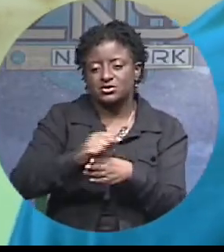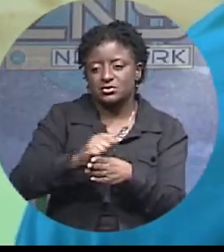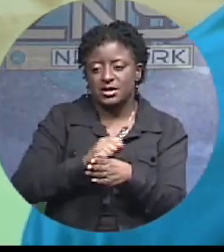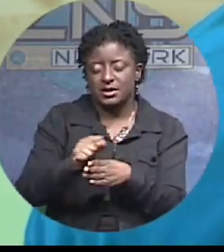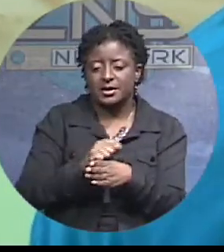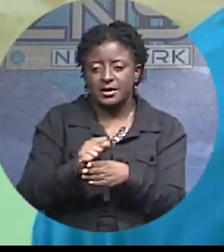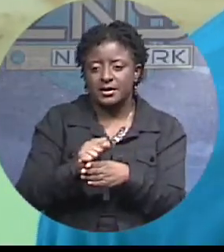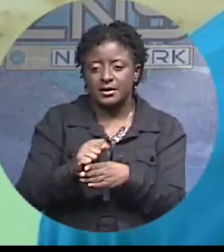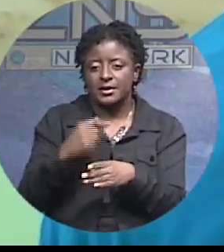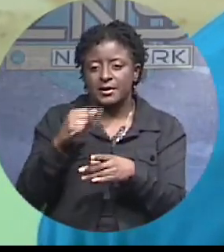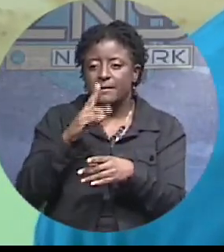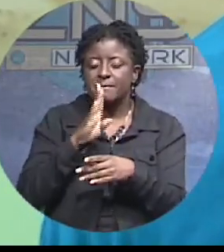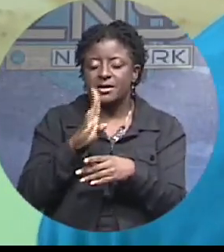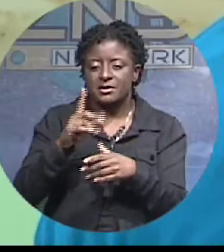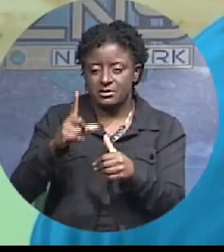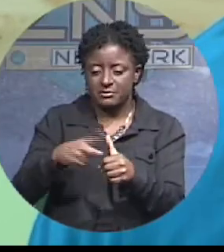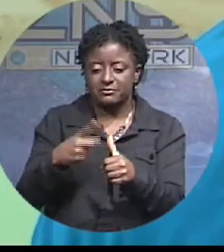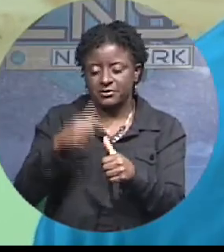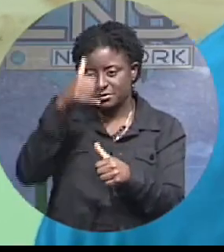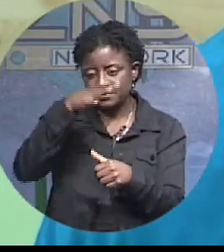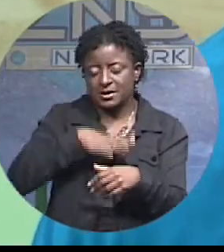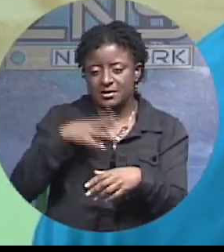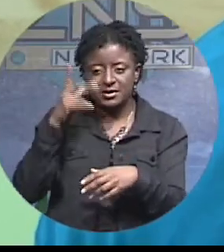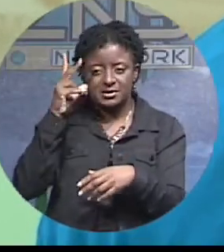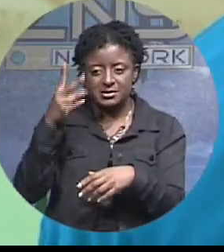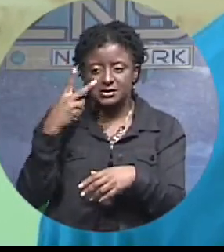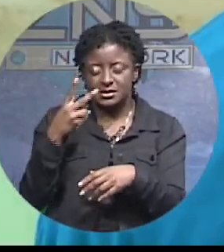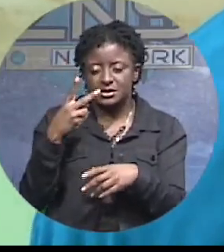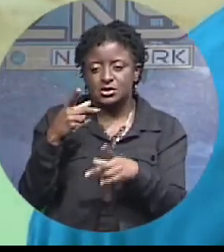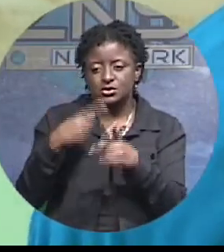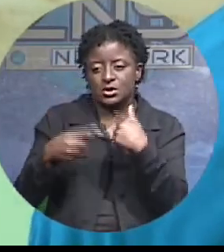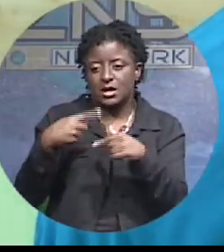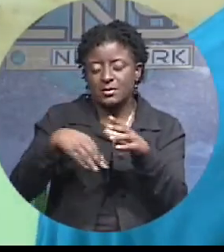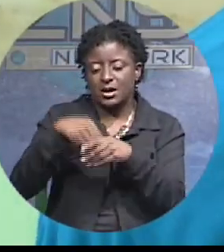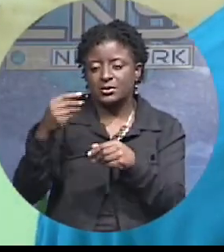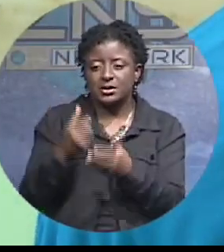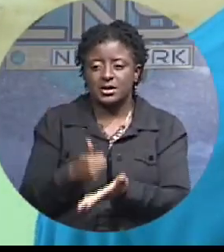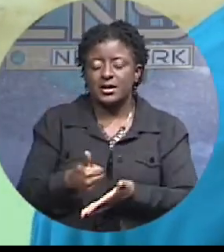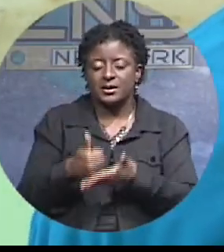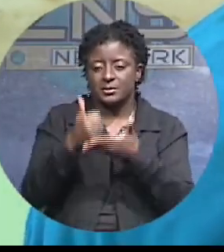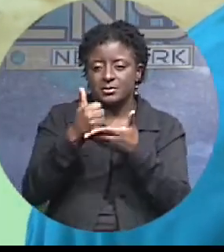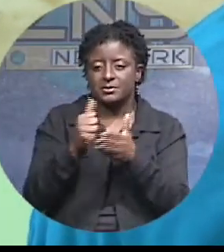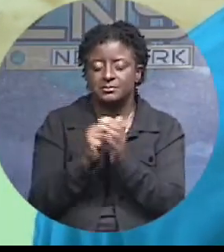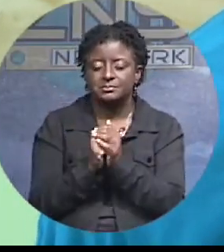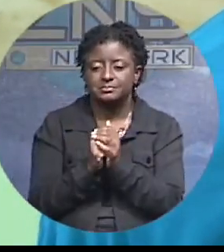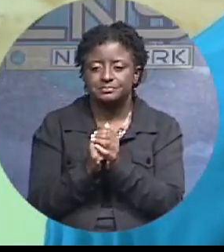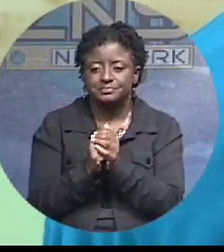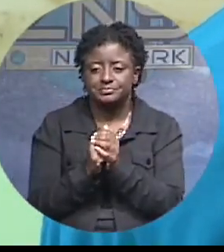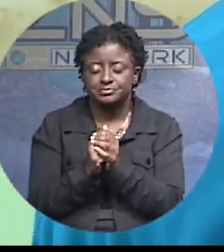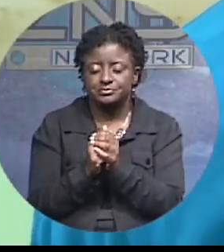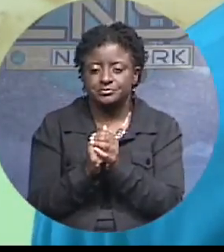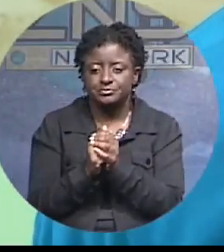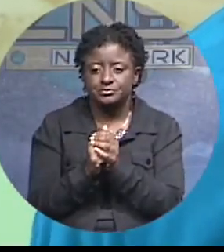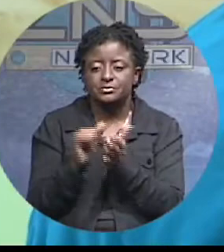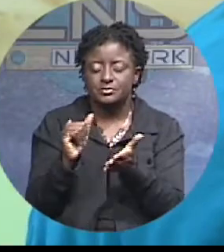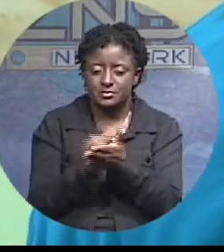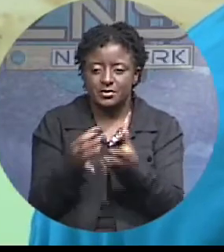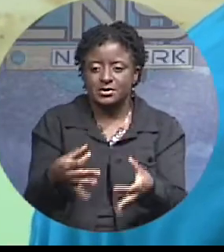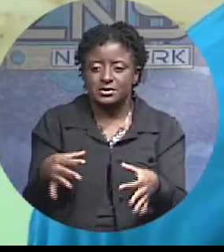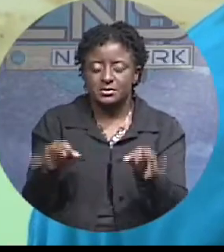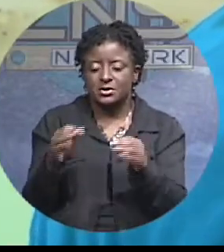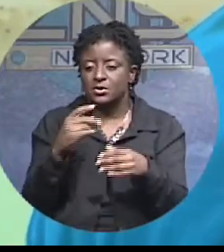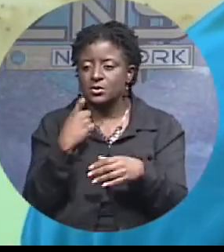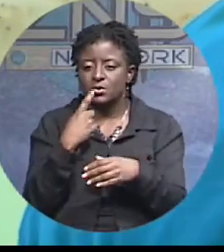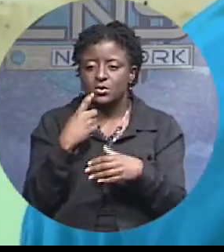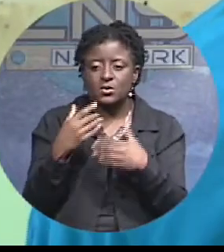but be the first guy that they look at to come up and help out if something goes wrong at the big league level. So that can be something that's important. Just, you know, whoever